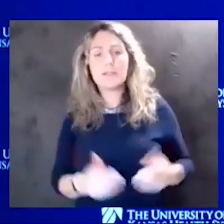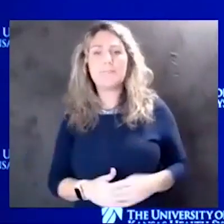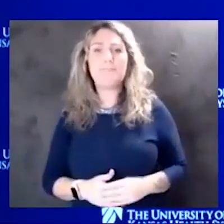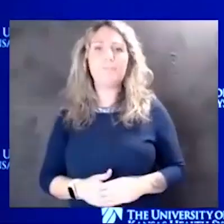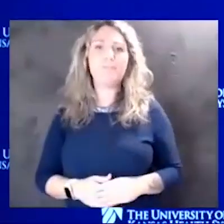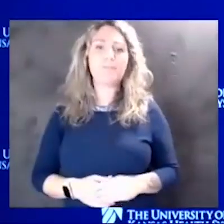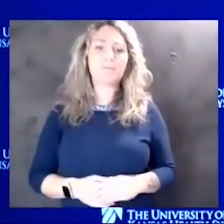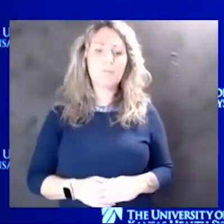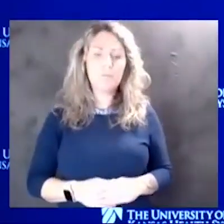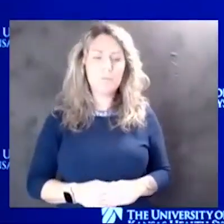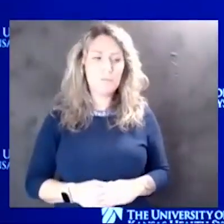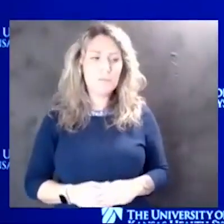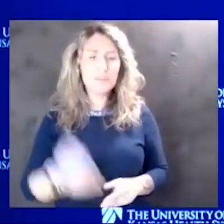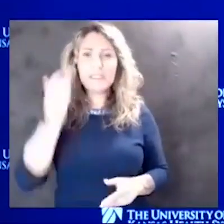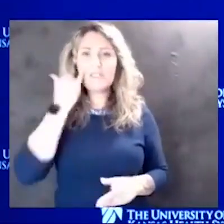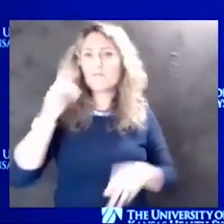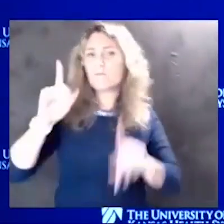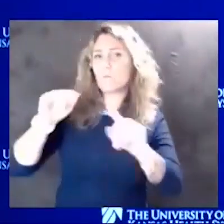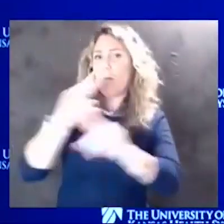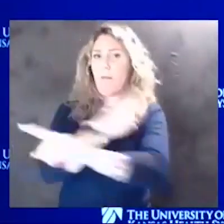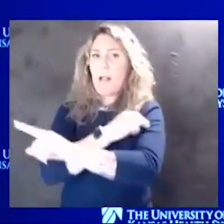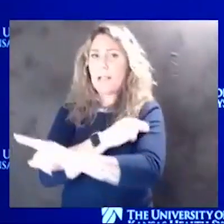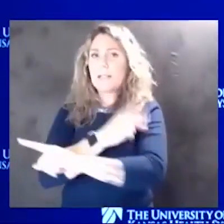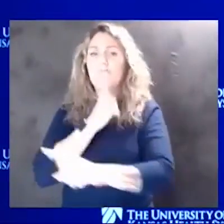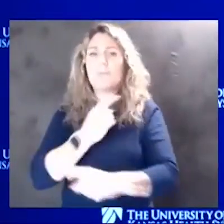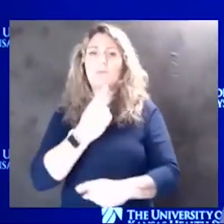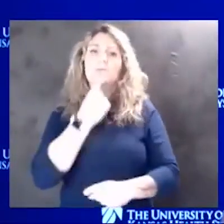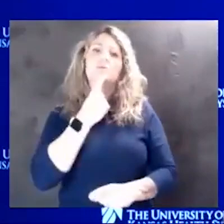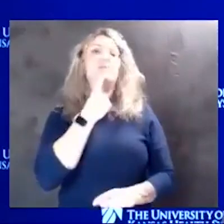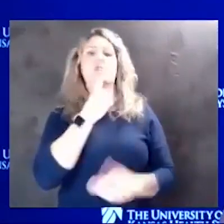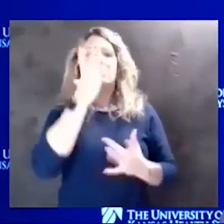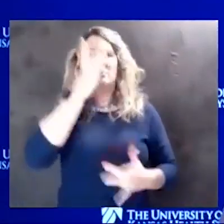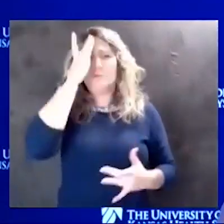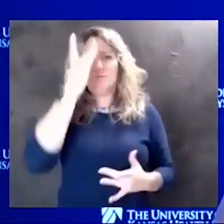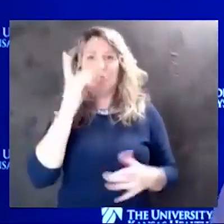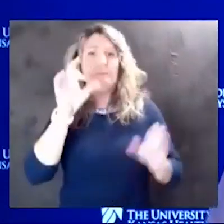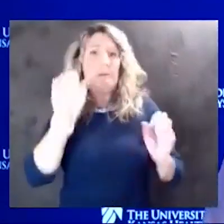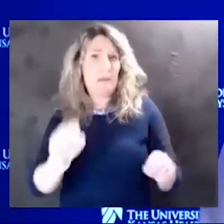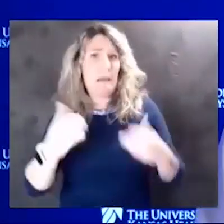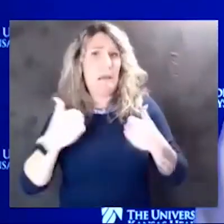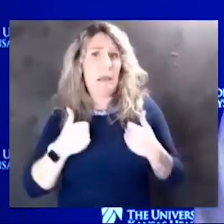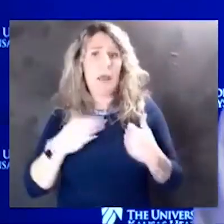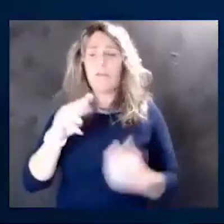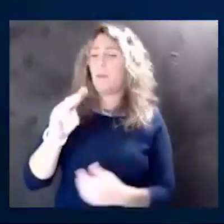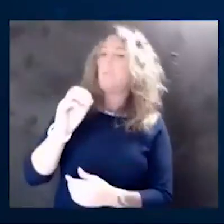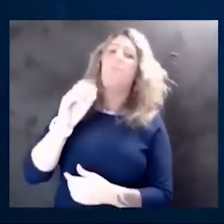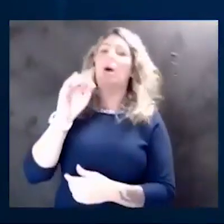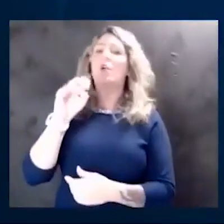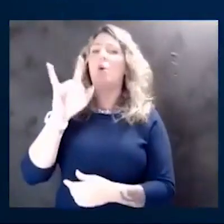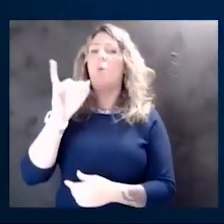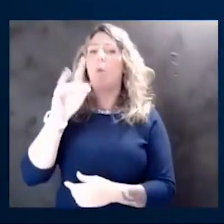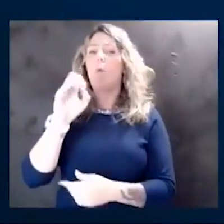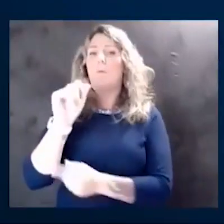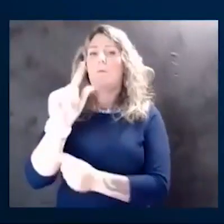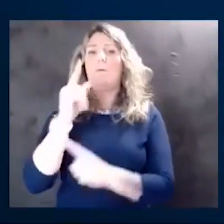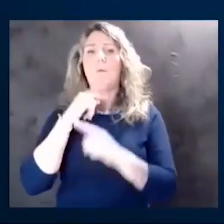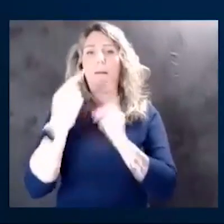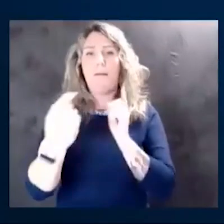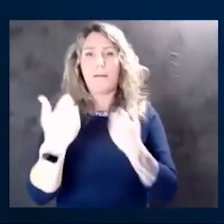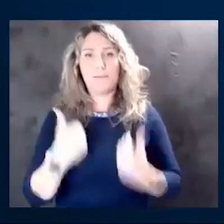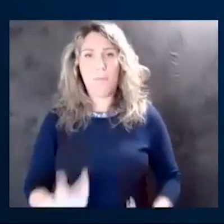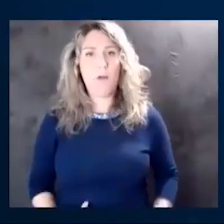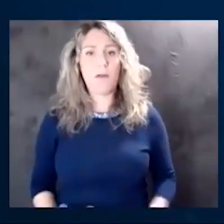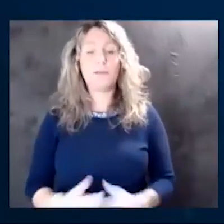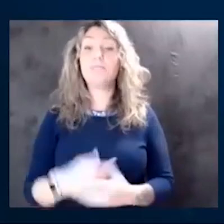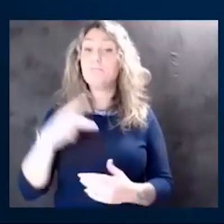going to the hospital in severe disease, you are able to get monoclonal antibody. All right, Pamela's